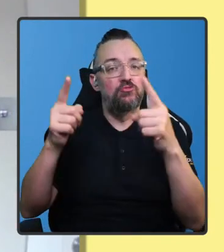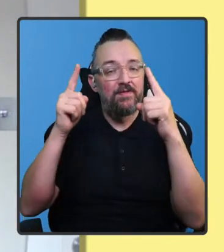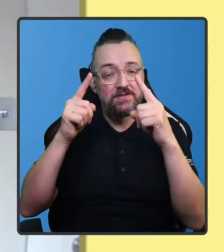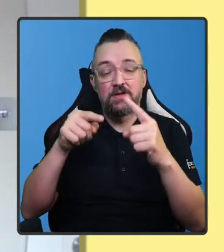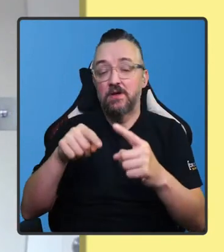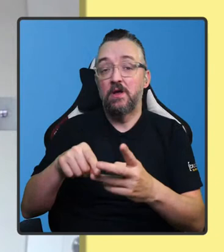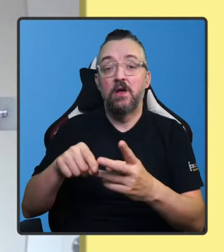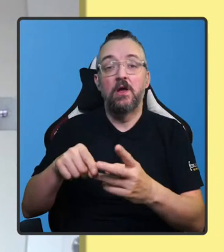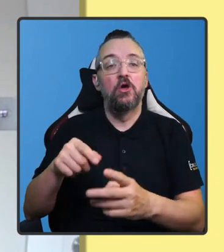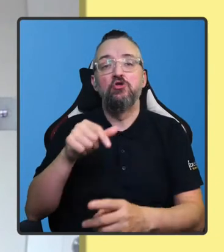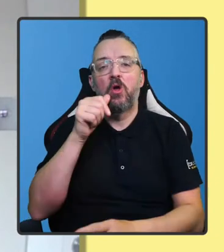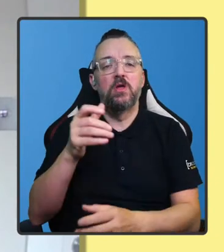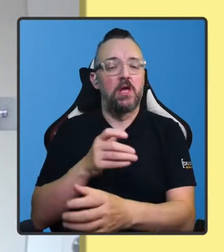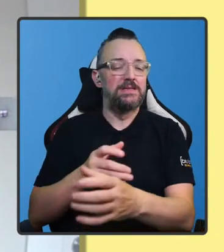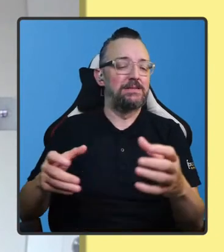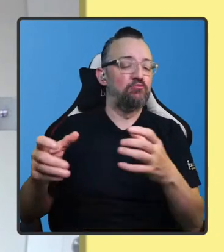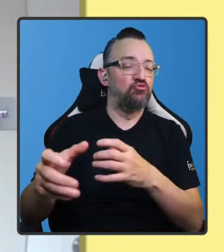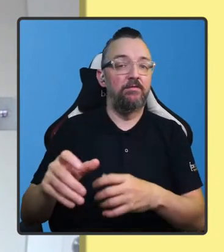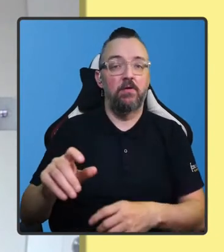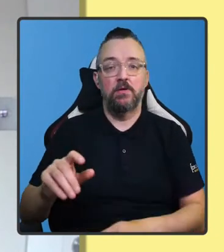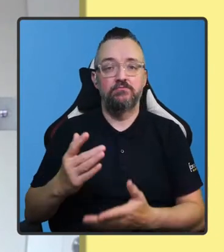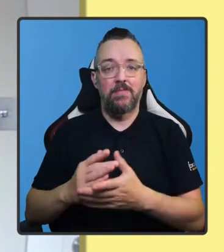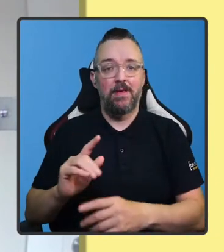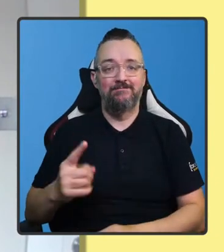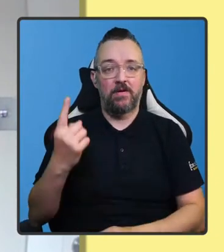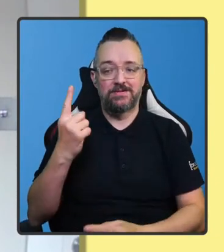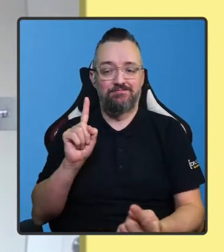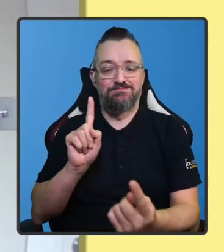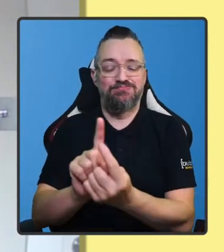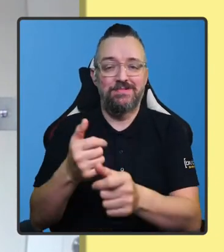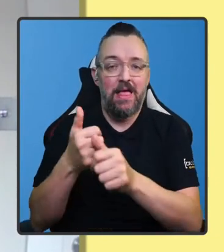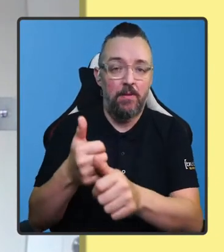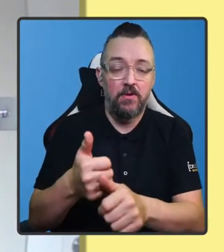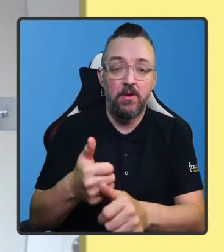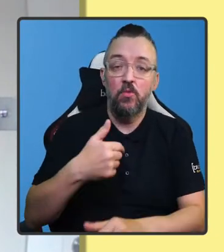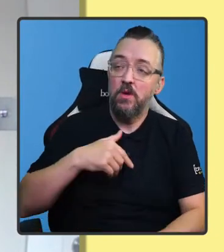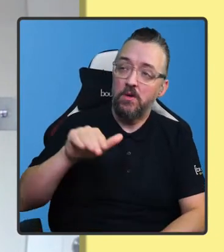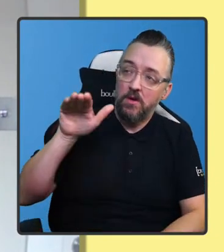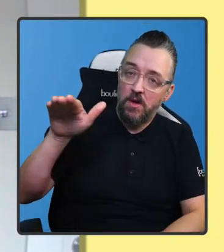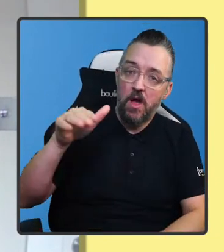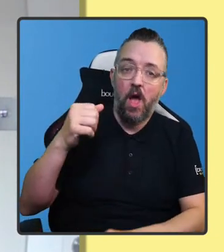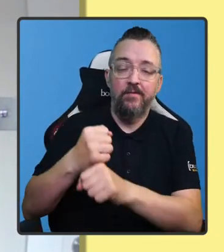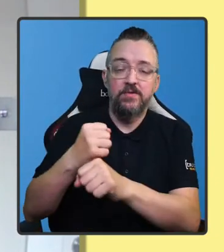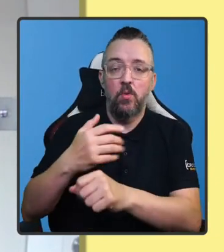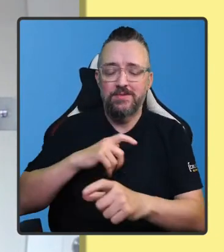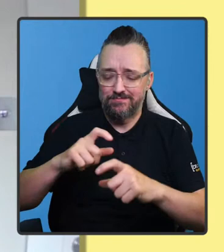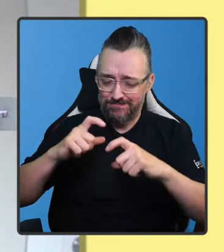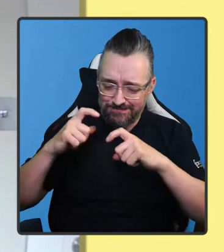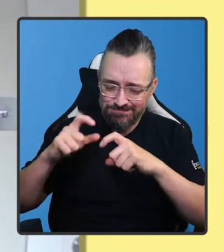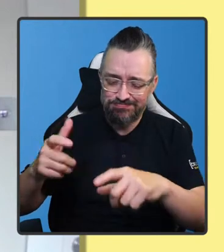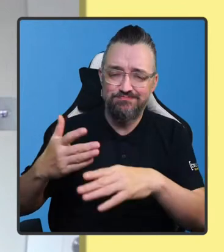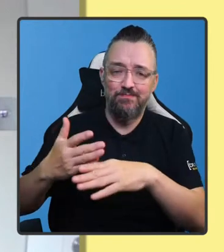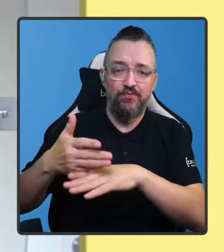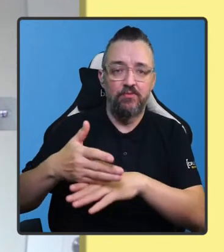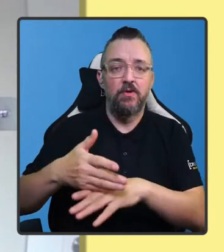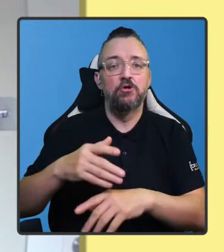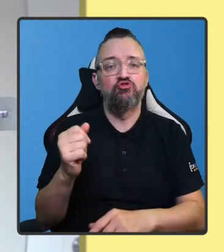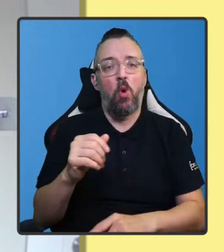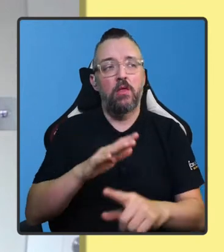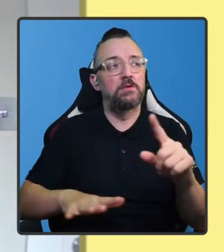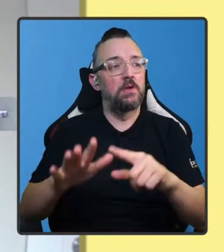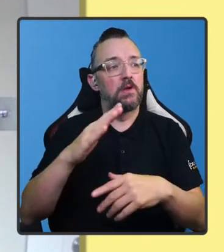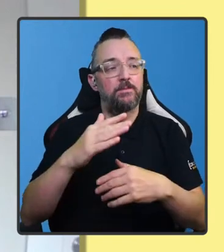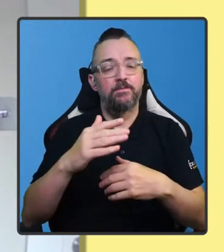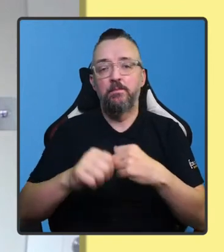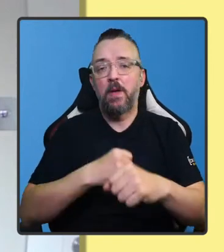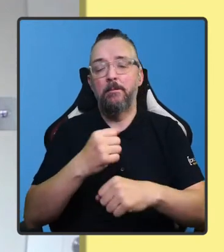responder or bystander training. We call on the government to continue working hard to make Scotland a safer place, especially for